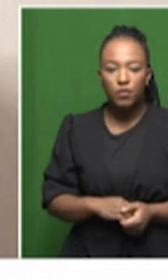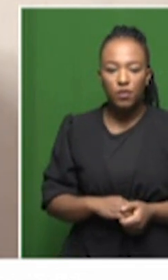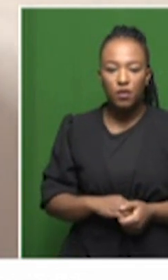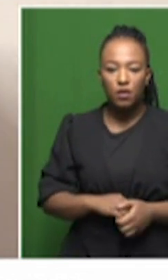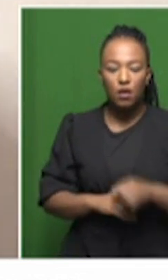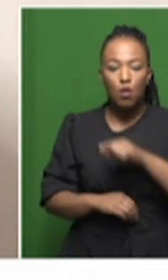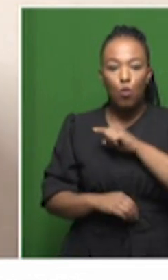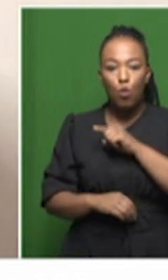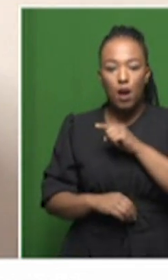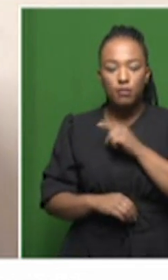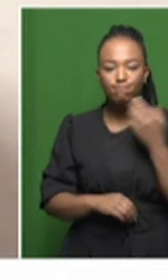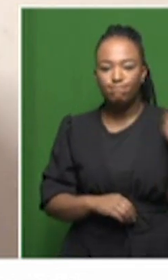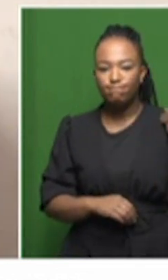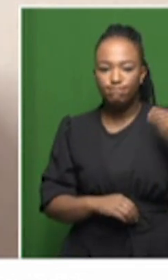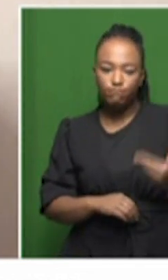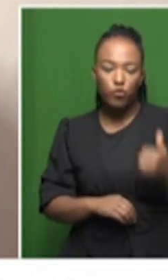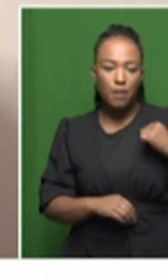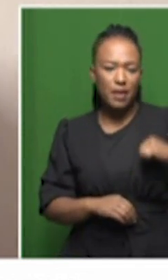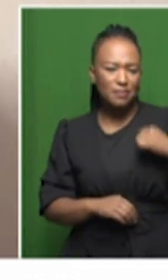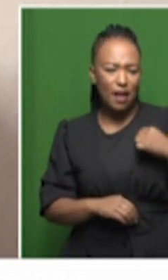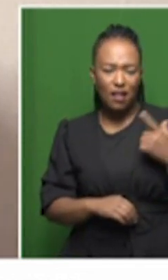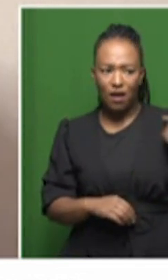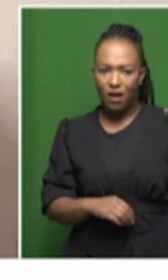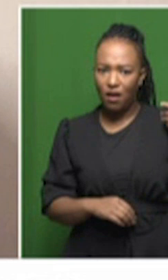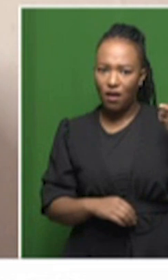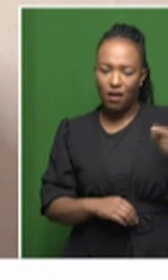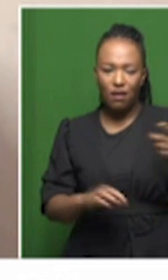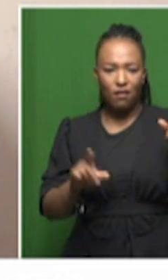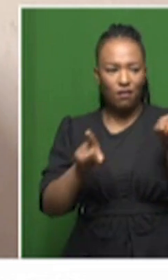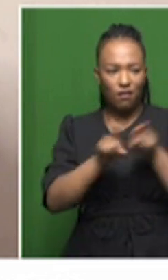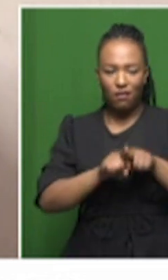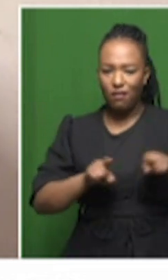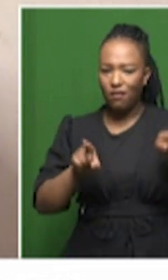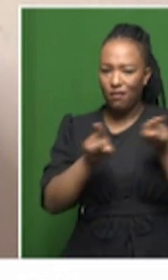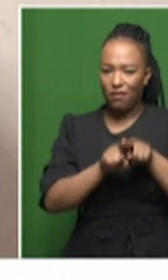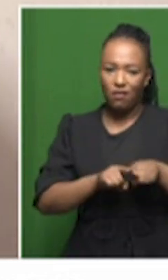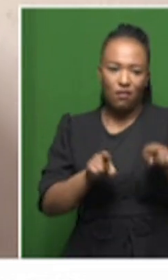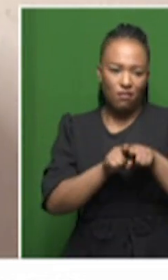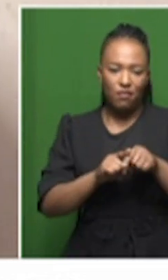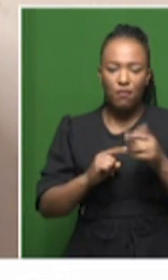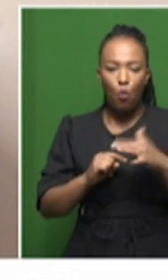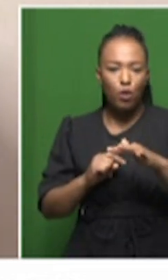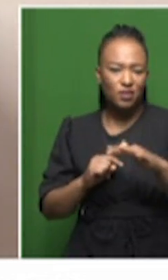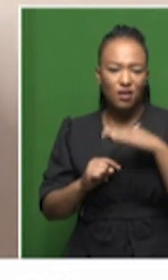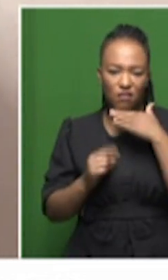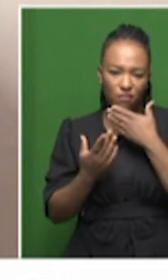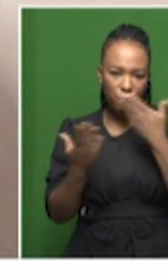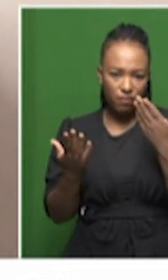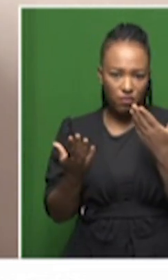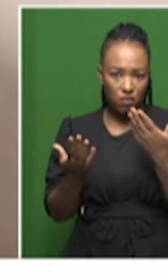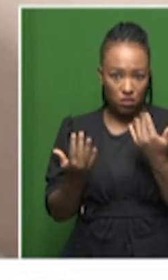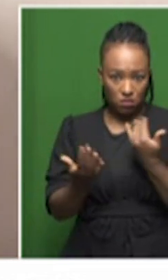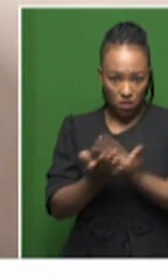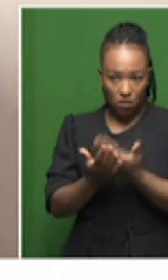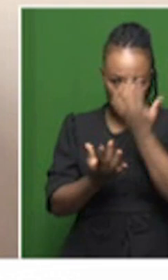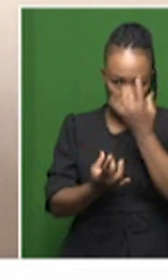been experiencing water problems for quite some time and obviously still dealing with it, can you guarantee the residents of